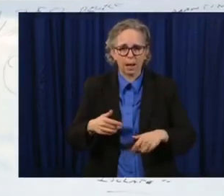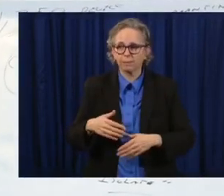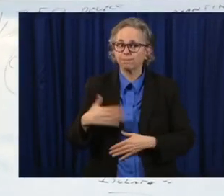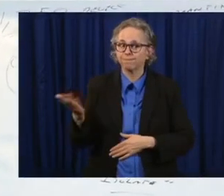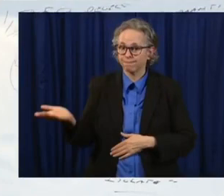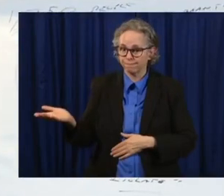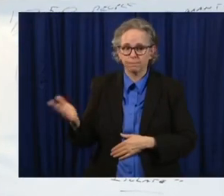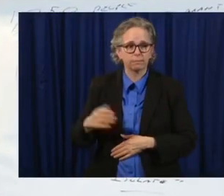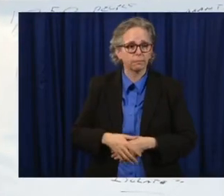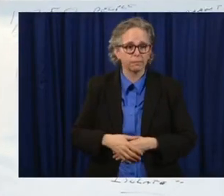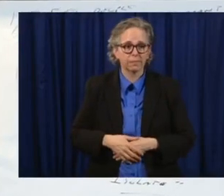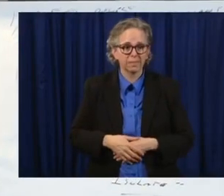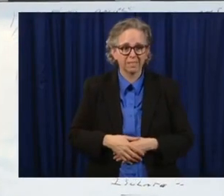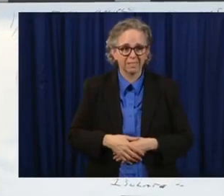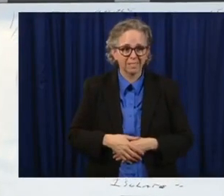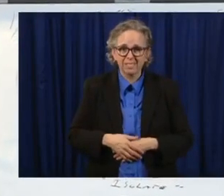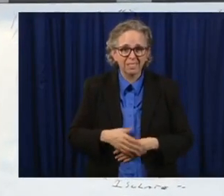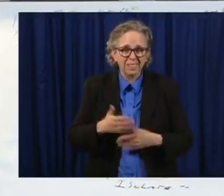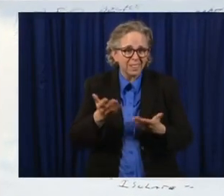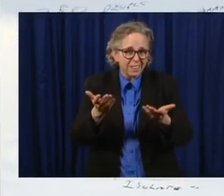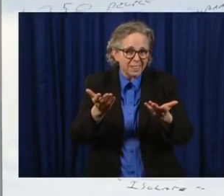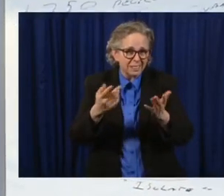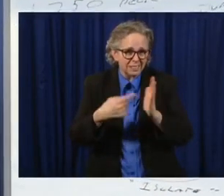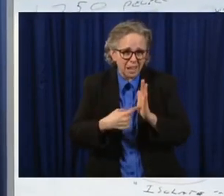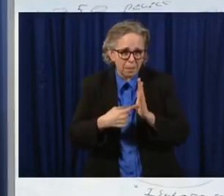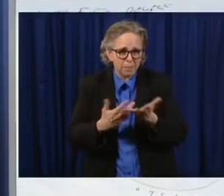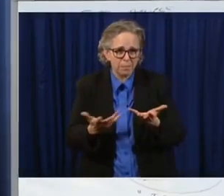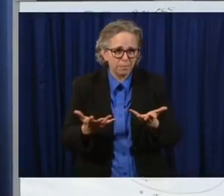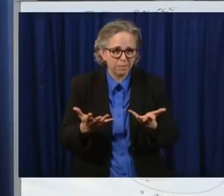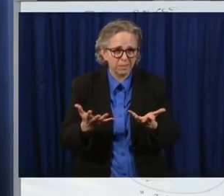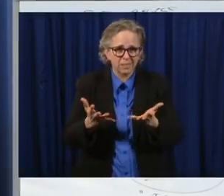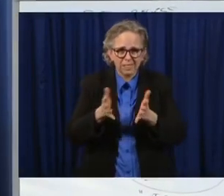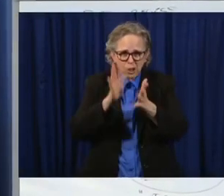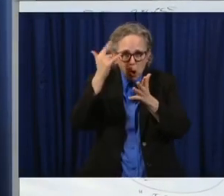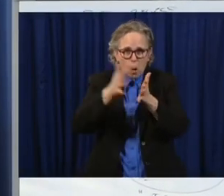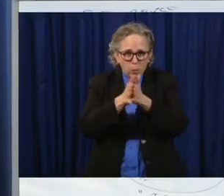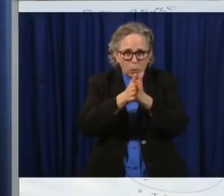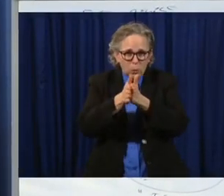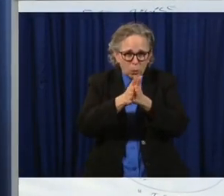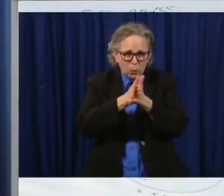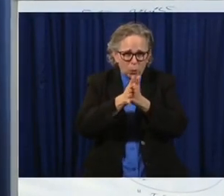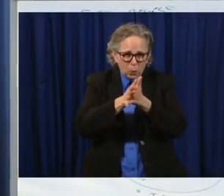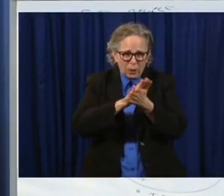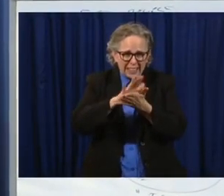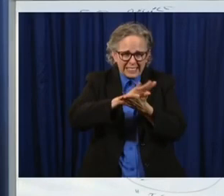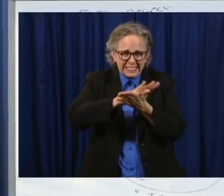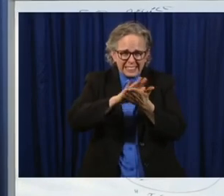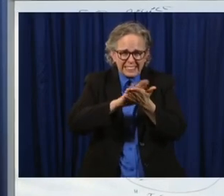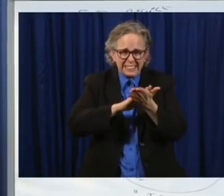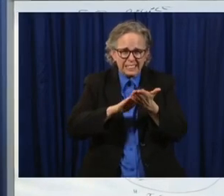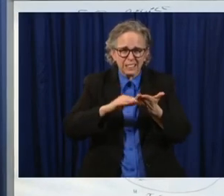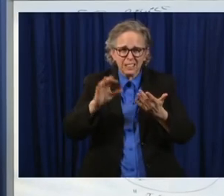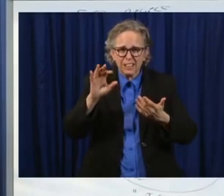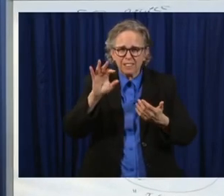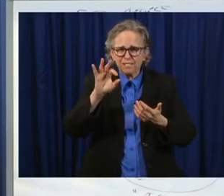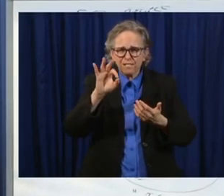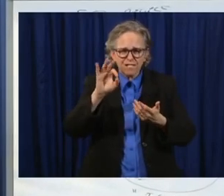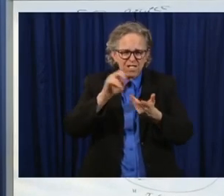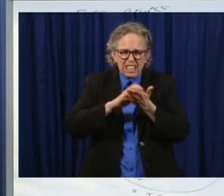the physical act of washing. That physical act does in fact make a difference. This